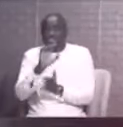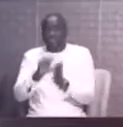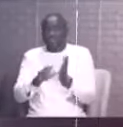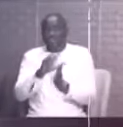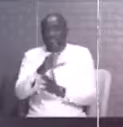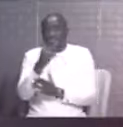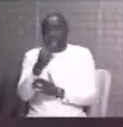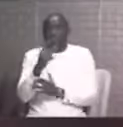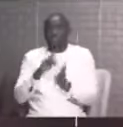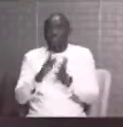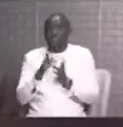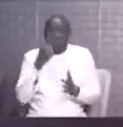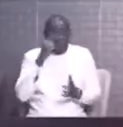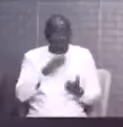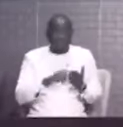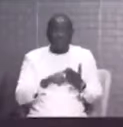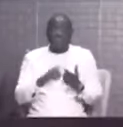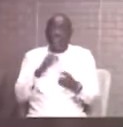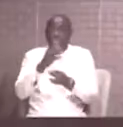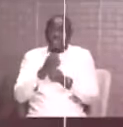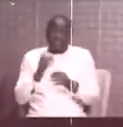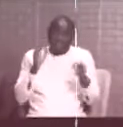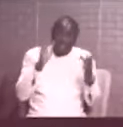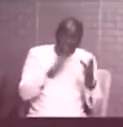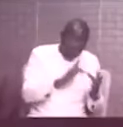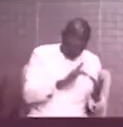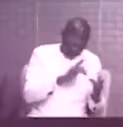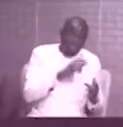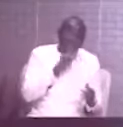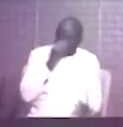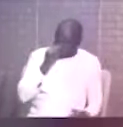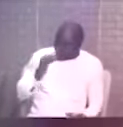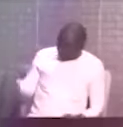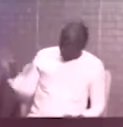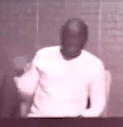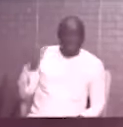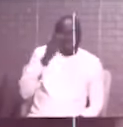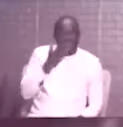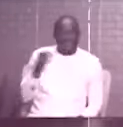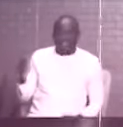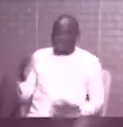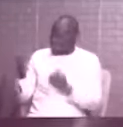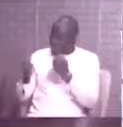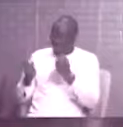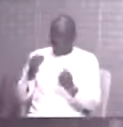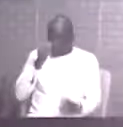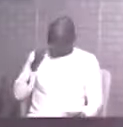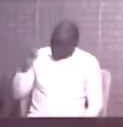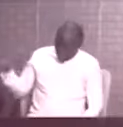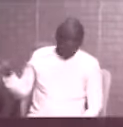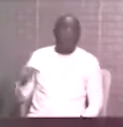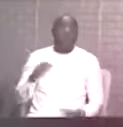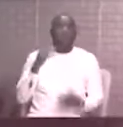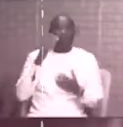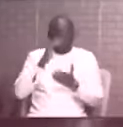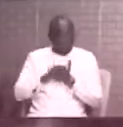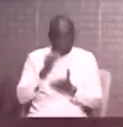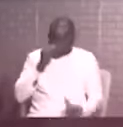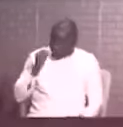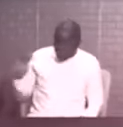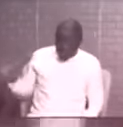to receive an encounter, he had to dismiss things. Cows go away, wives go away, when he